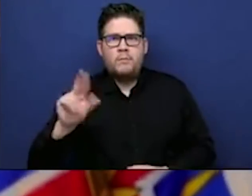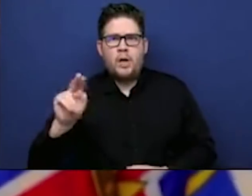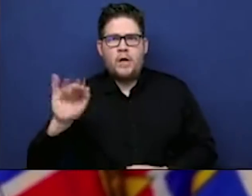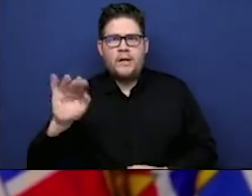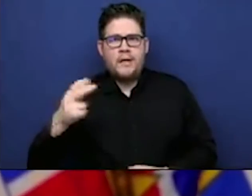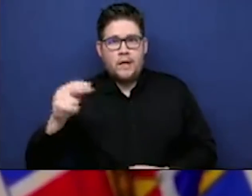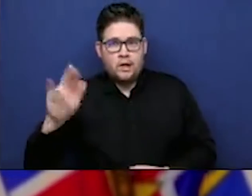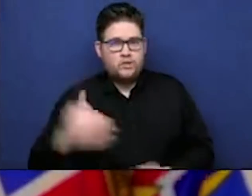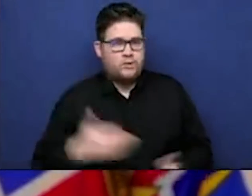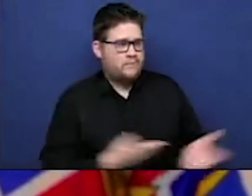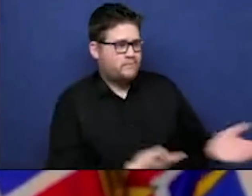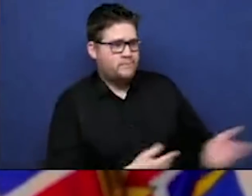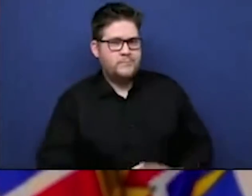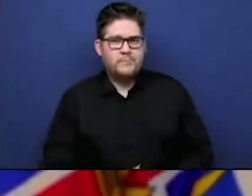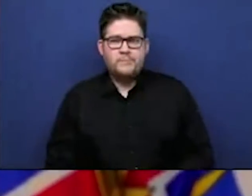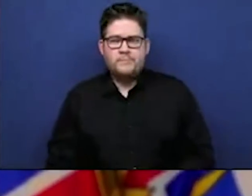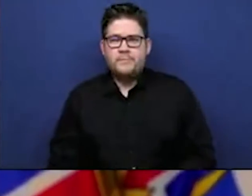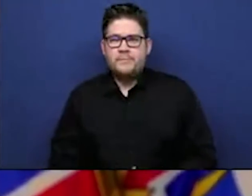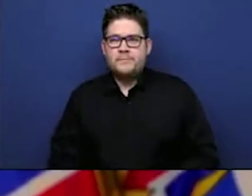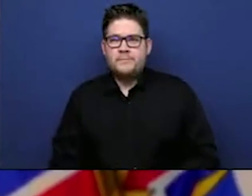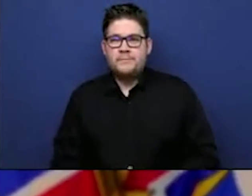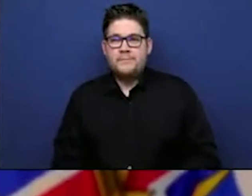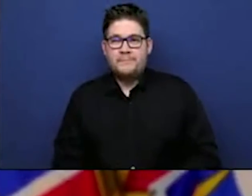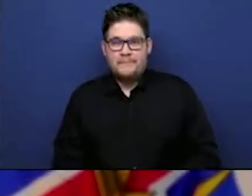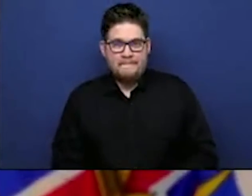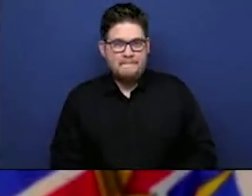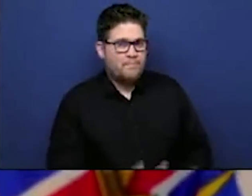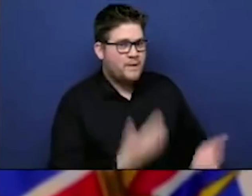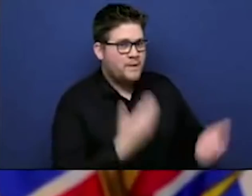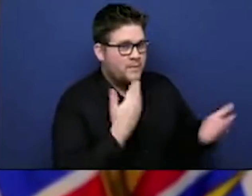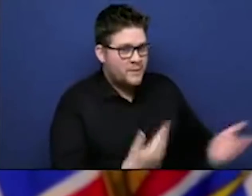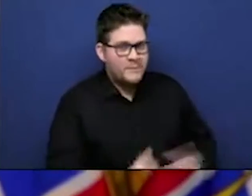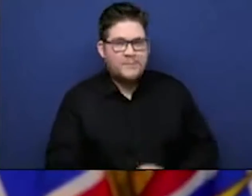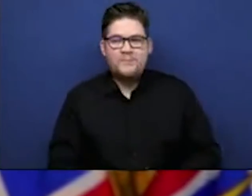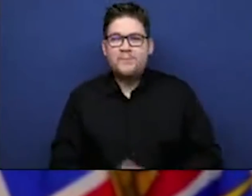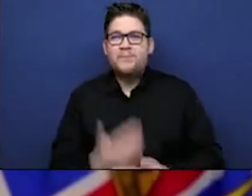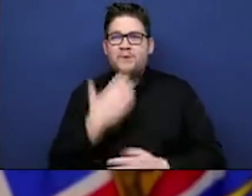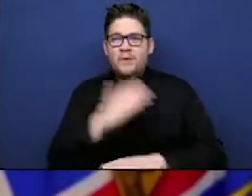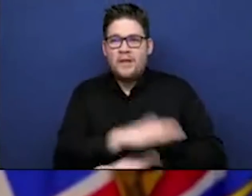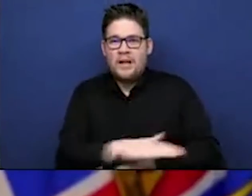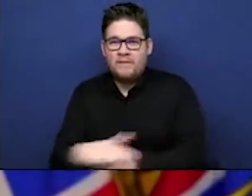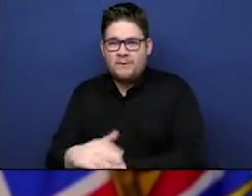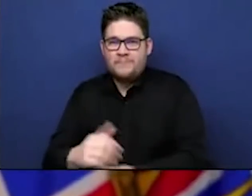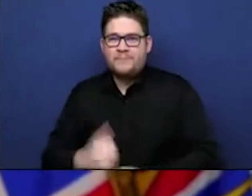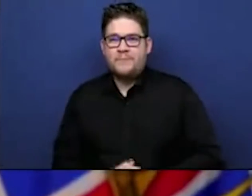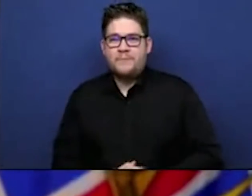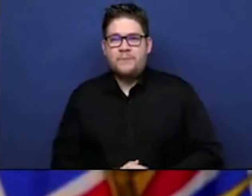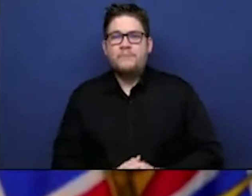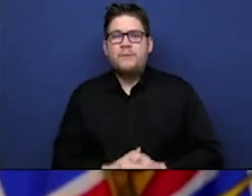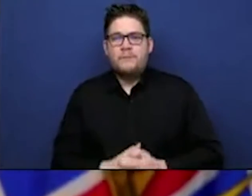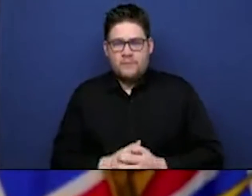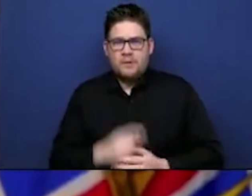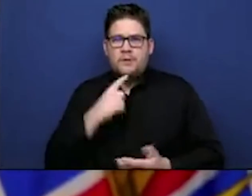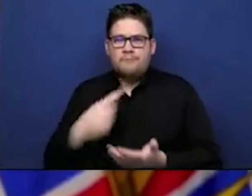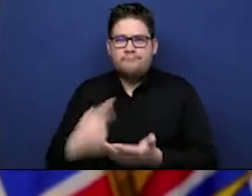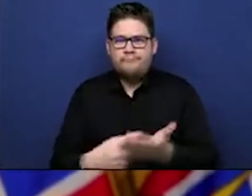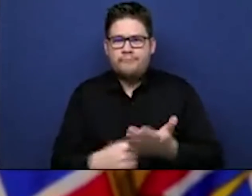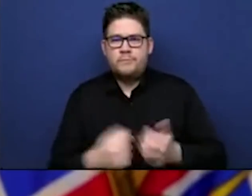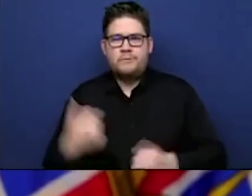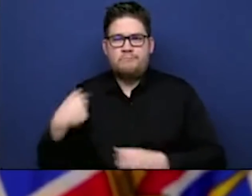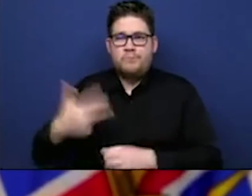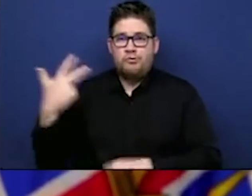Thank you and good afternoon. So today we are reporting on 3 periods of time. From Friday to